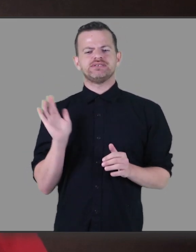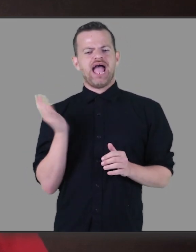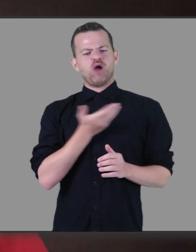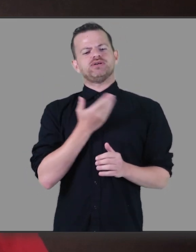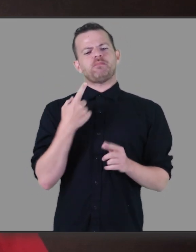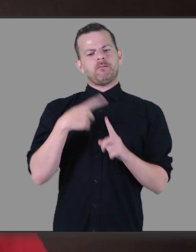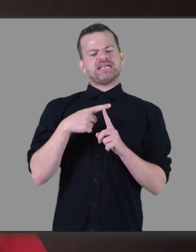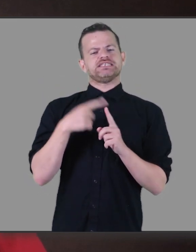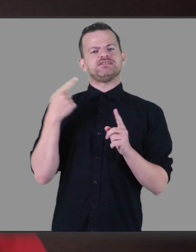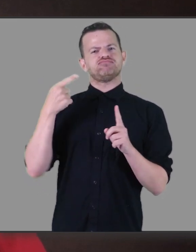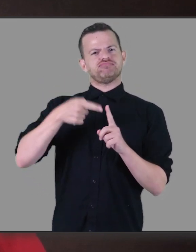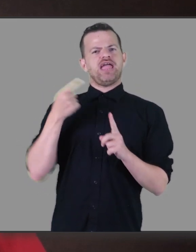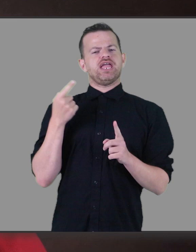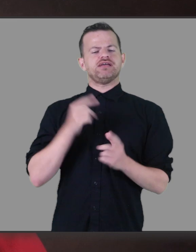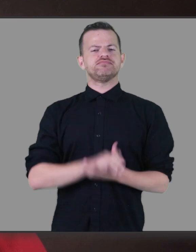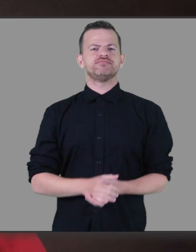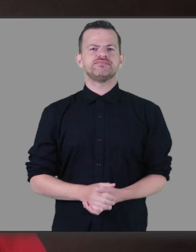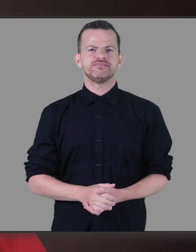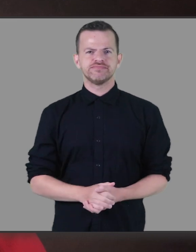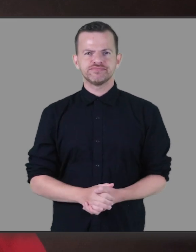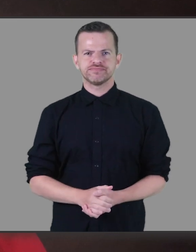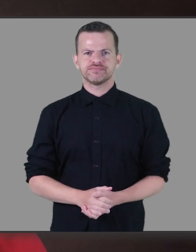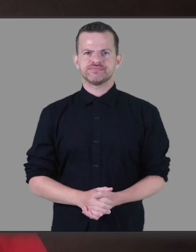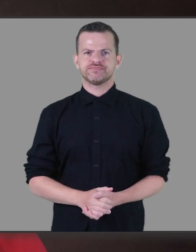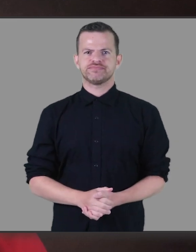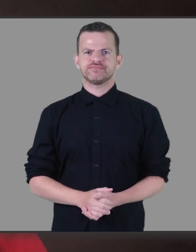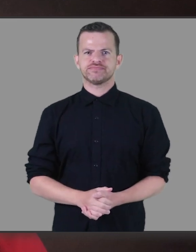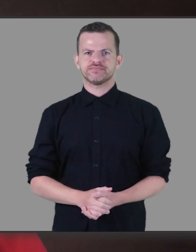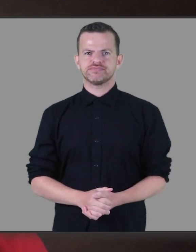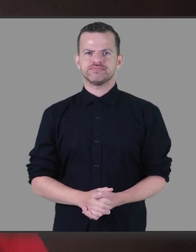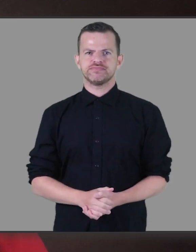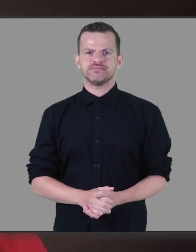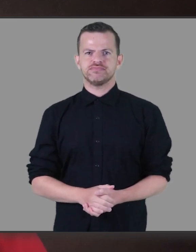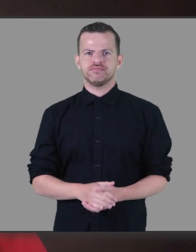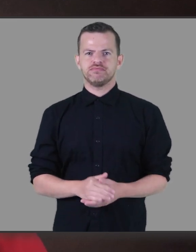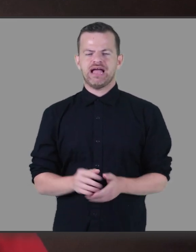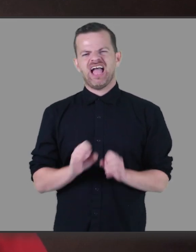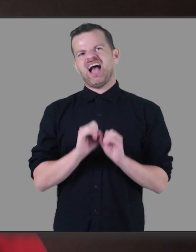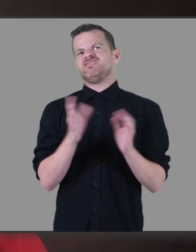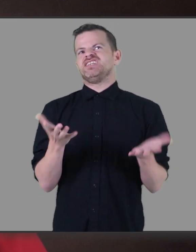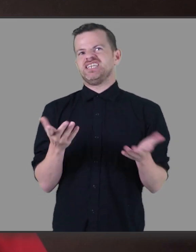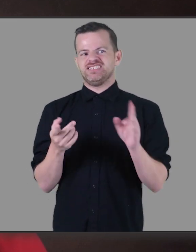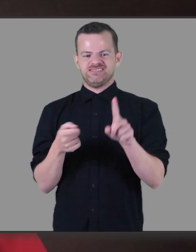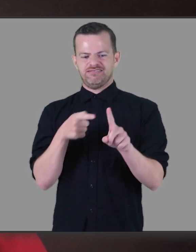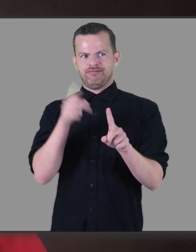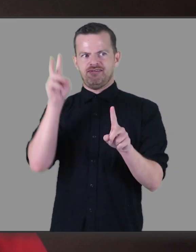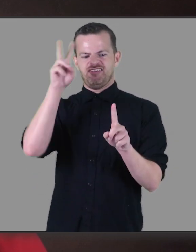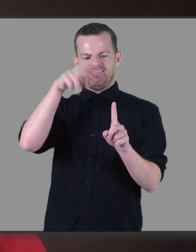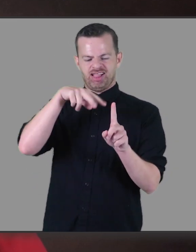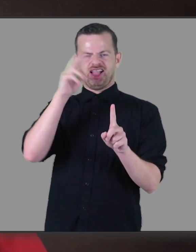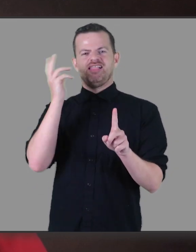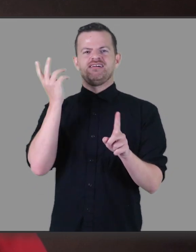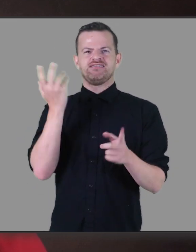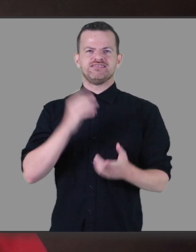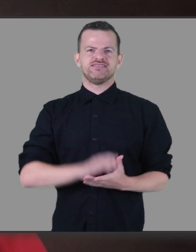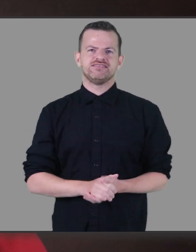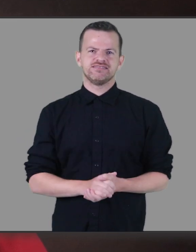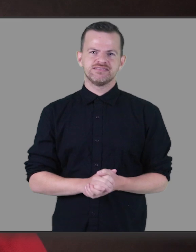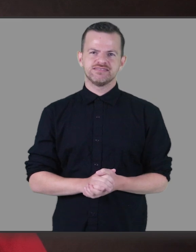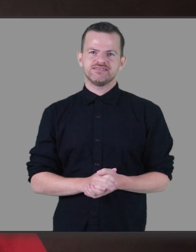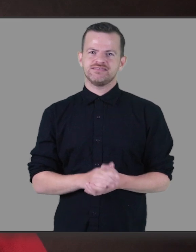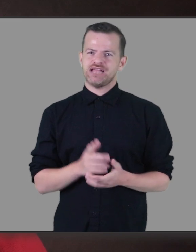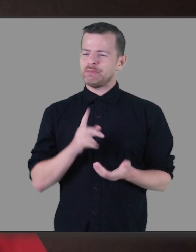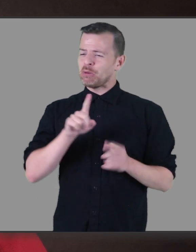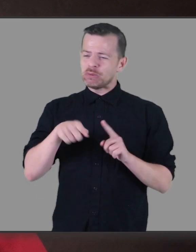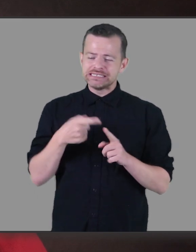That was our positive takeaway from it. But obviously it was demoralizing.